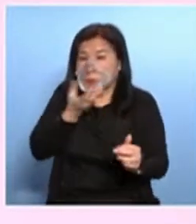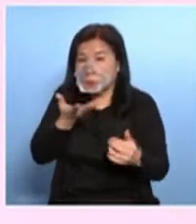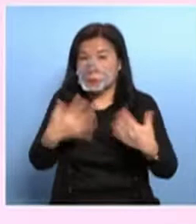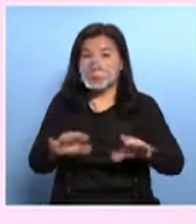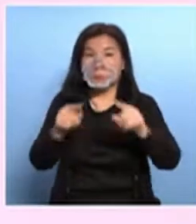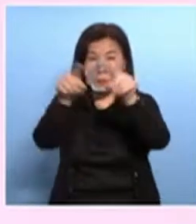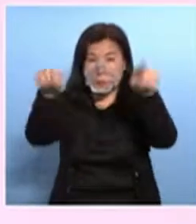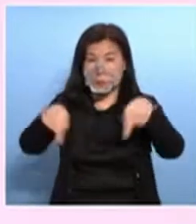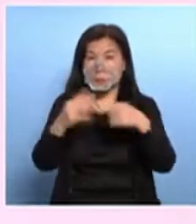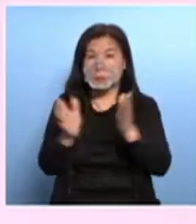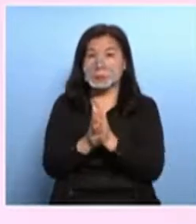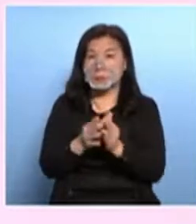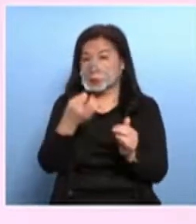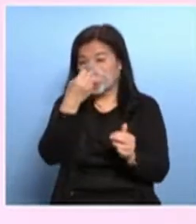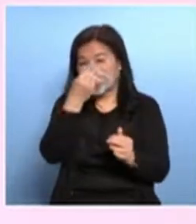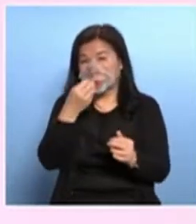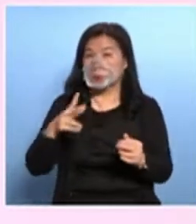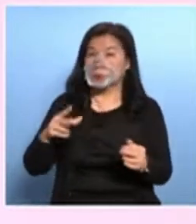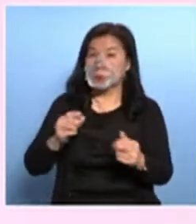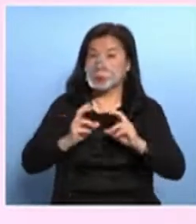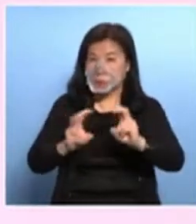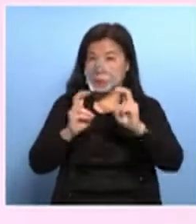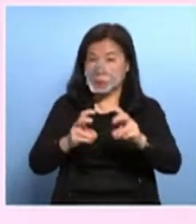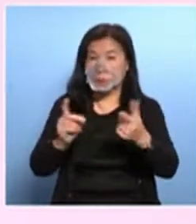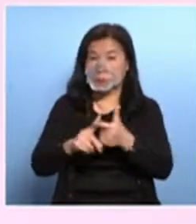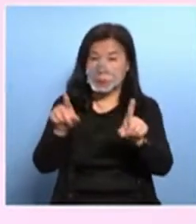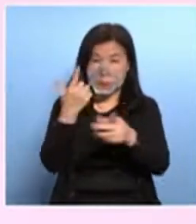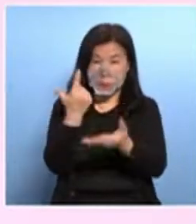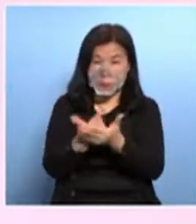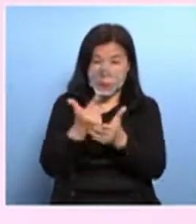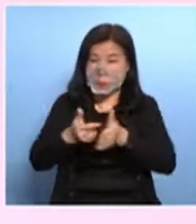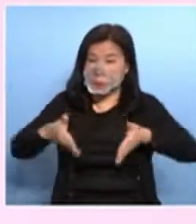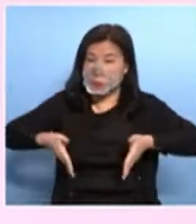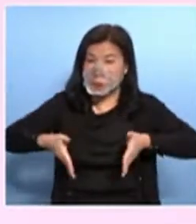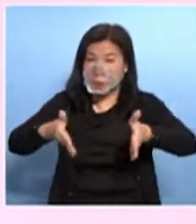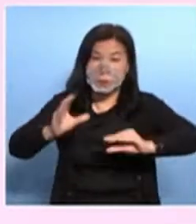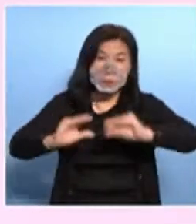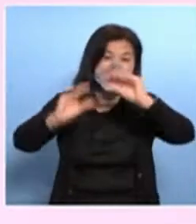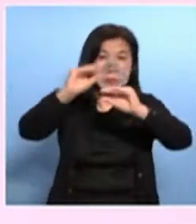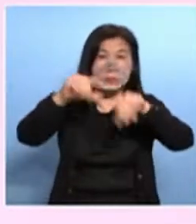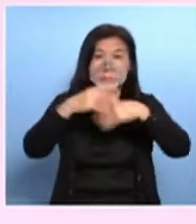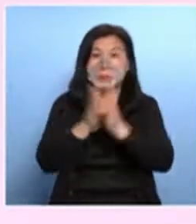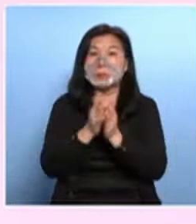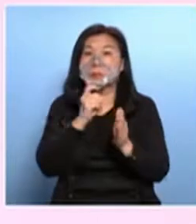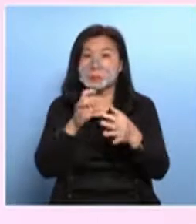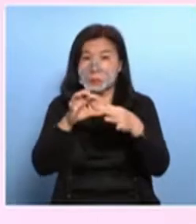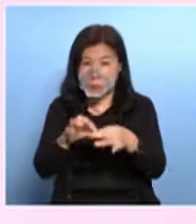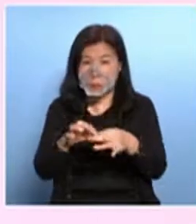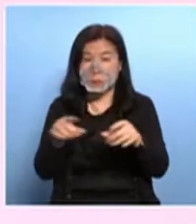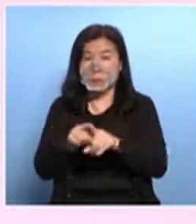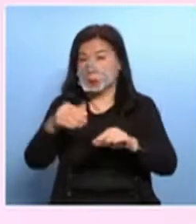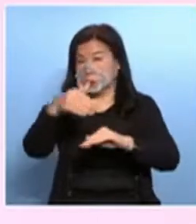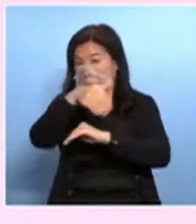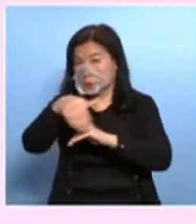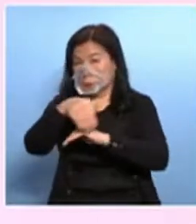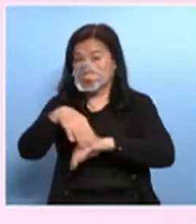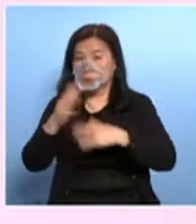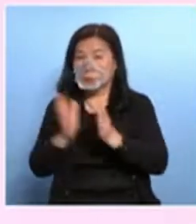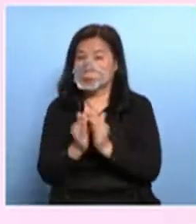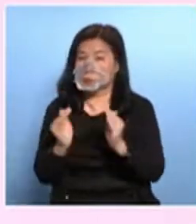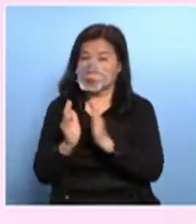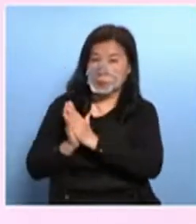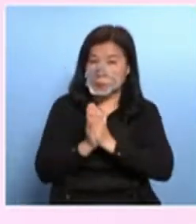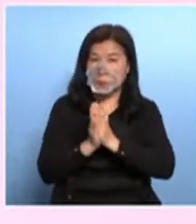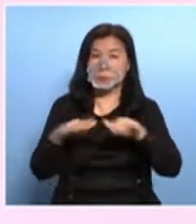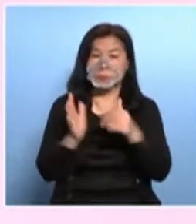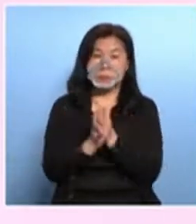already concepted. We are exploring the layout of railway and major road infrastructure in the territory, having regard to the development strategy